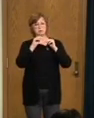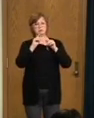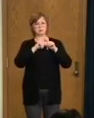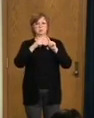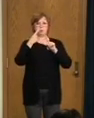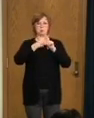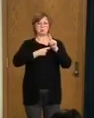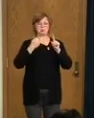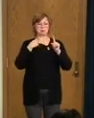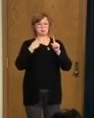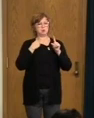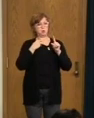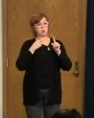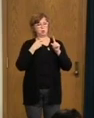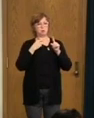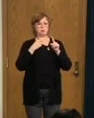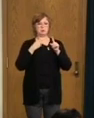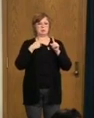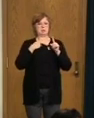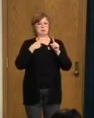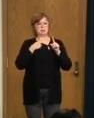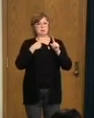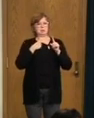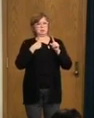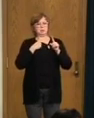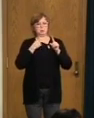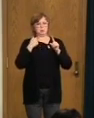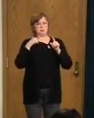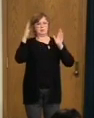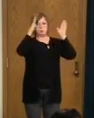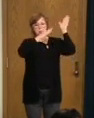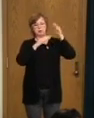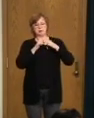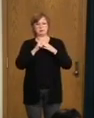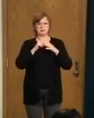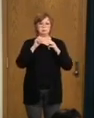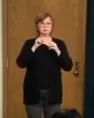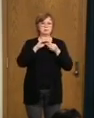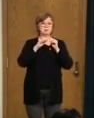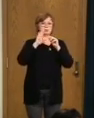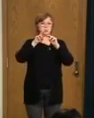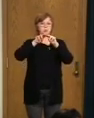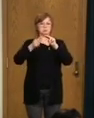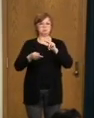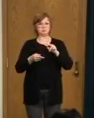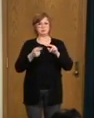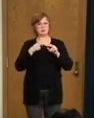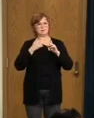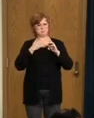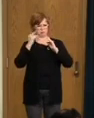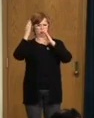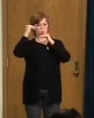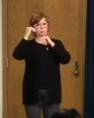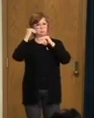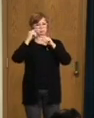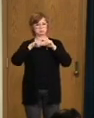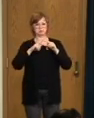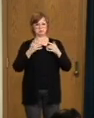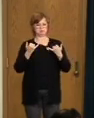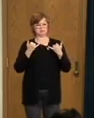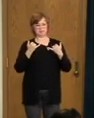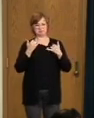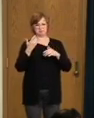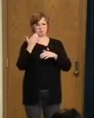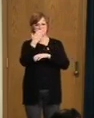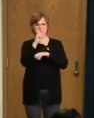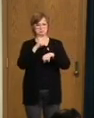hopeful that we would be able to have, even for a couple of days, a little bit different Christmas environment, but we're not able to achieve that